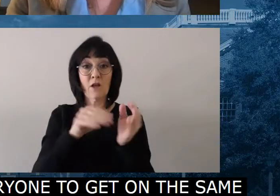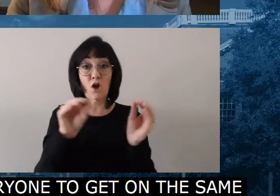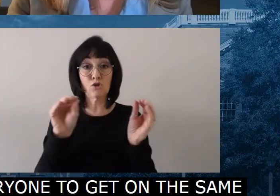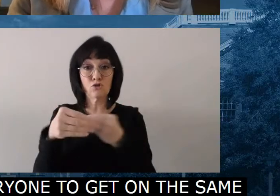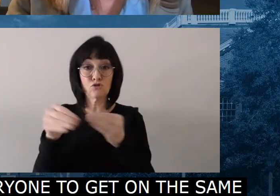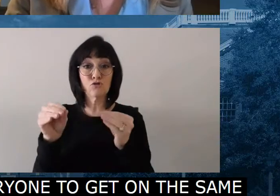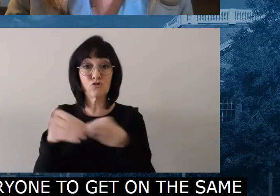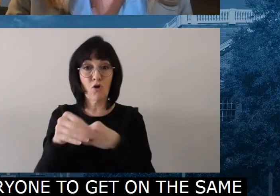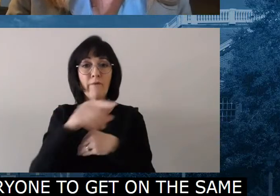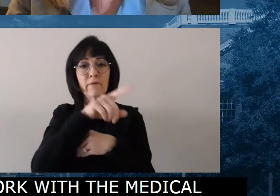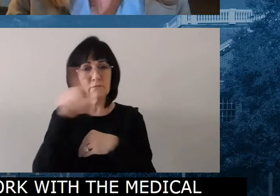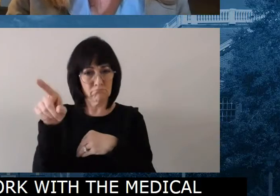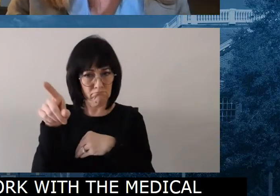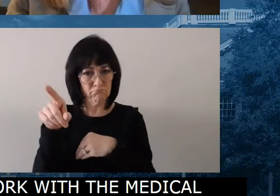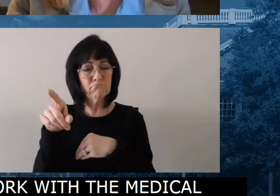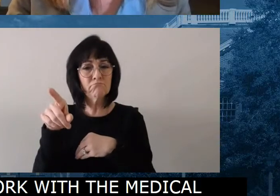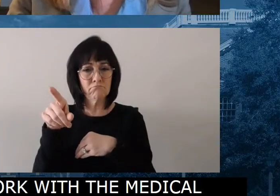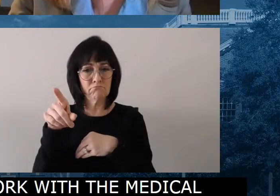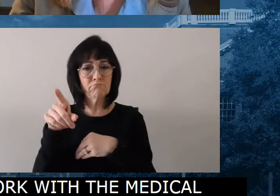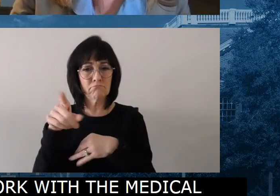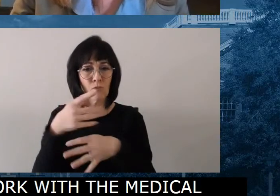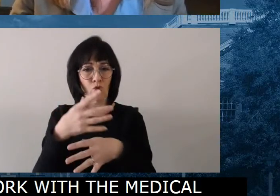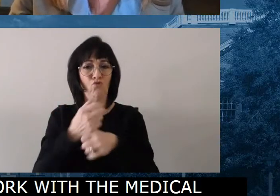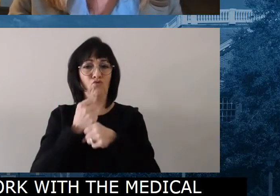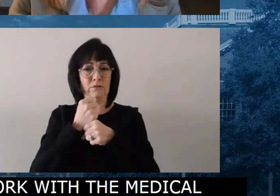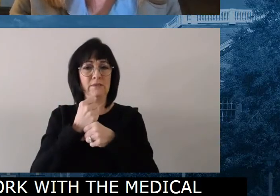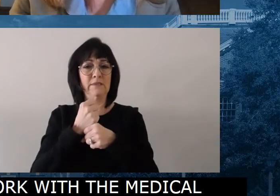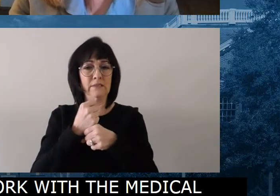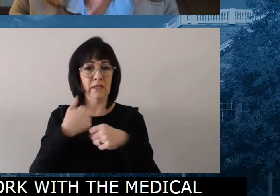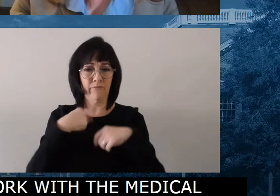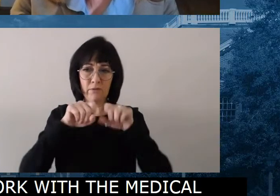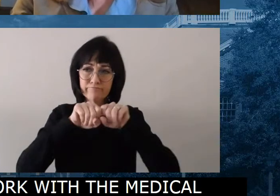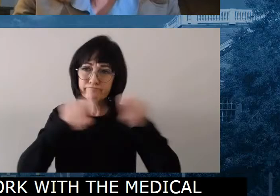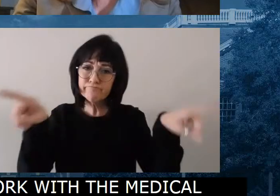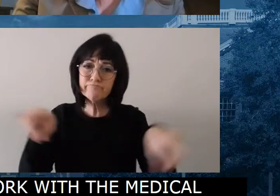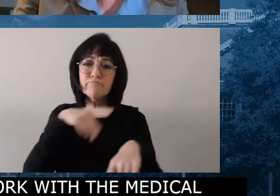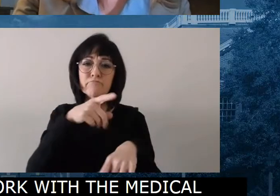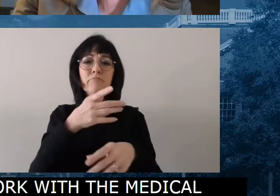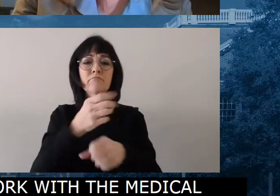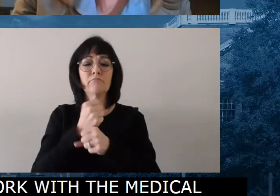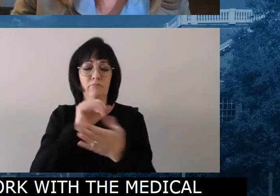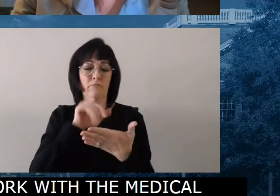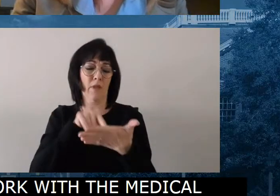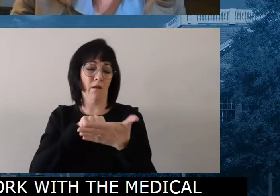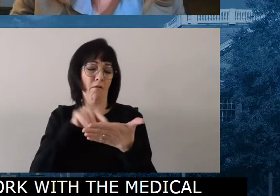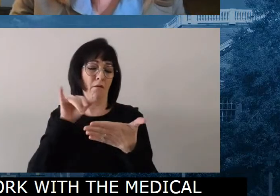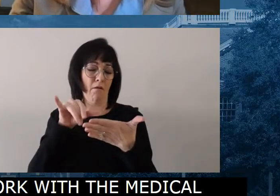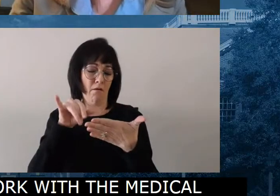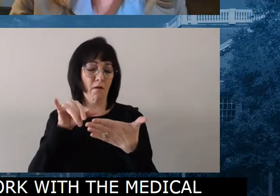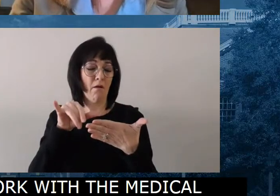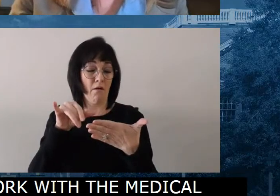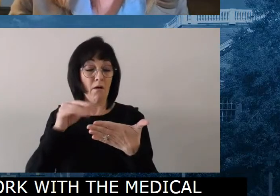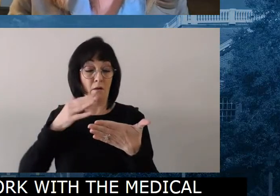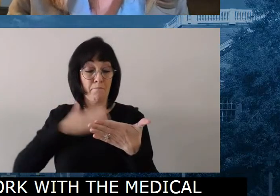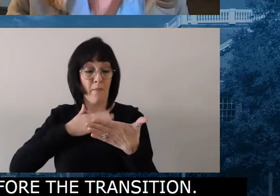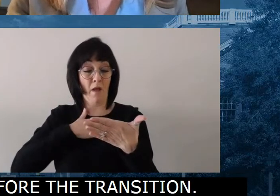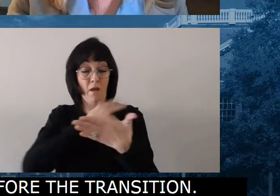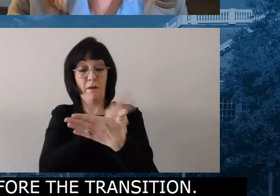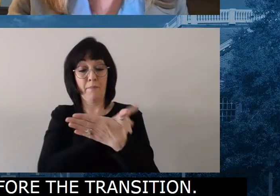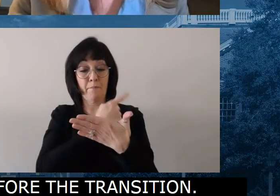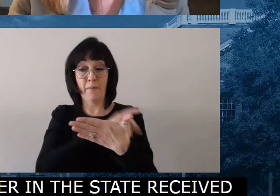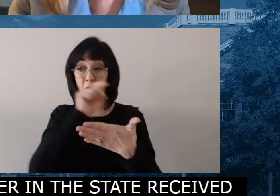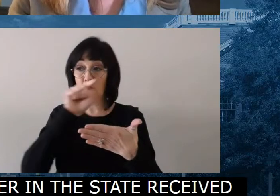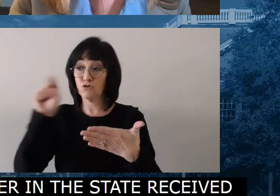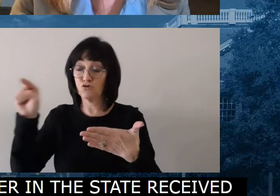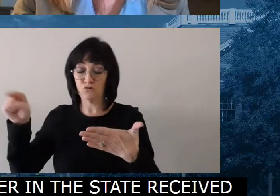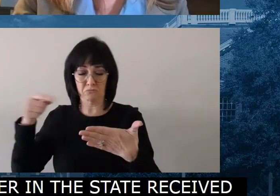received an alert about the transition, and if they don't